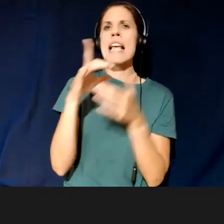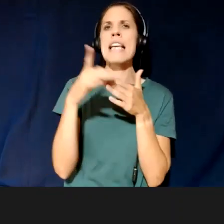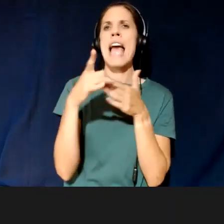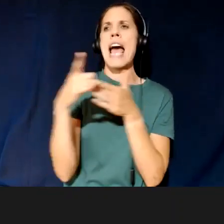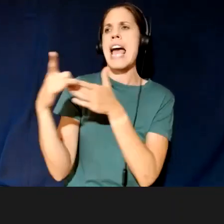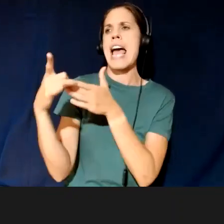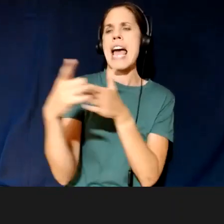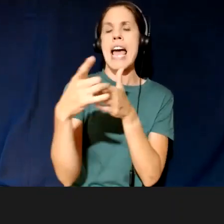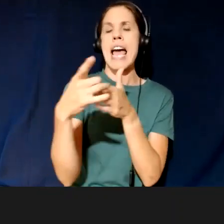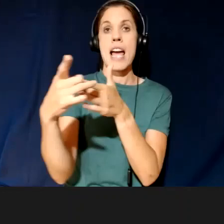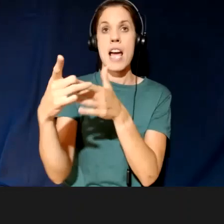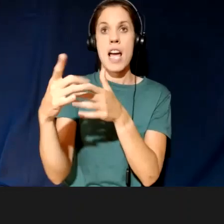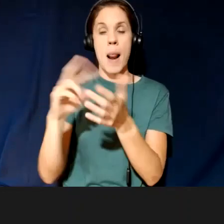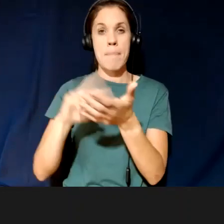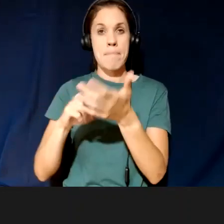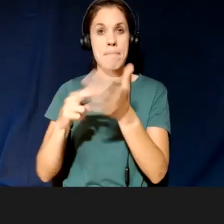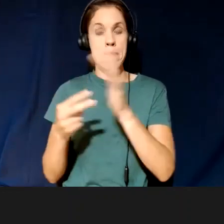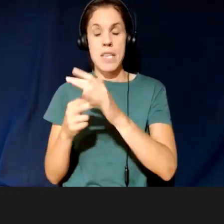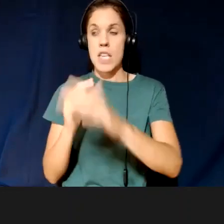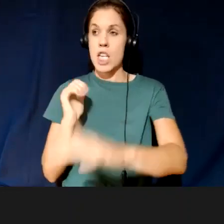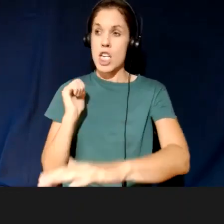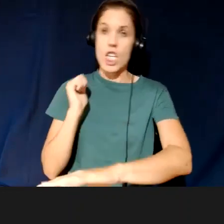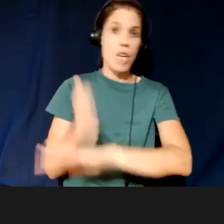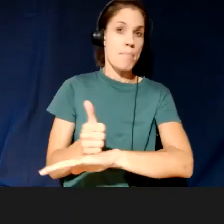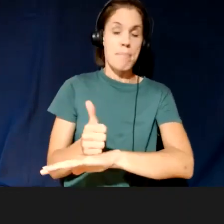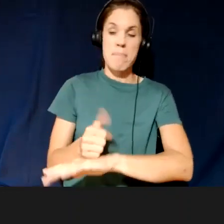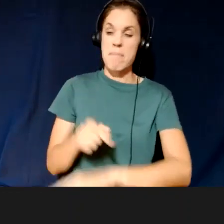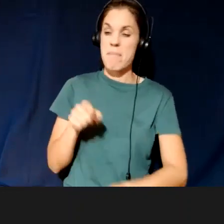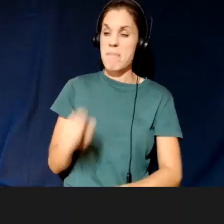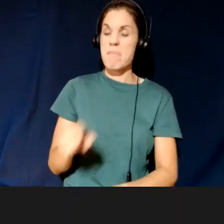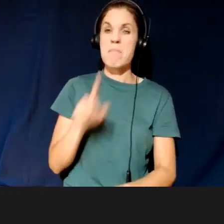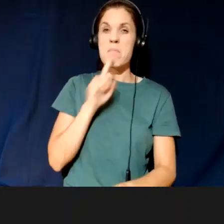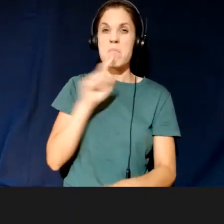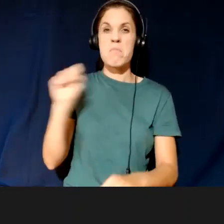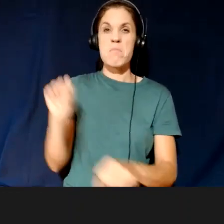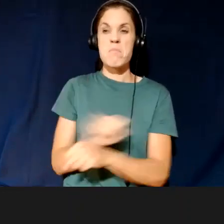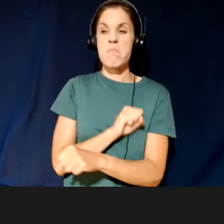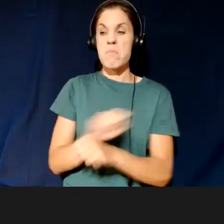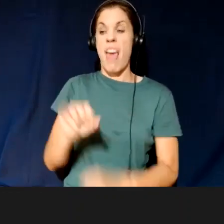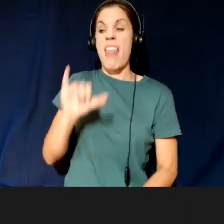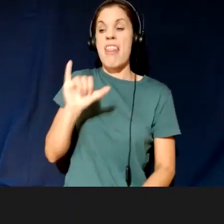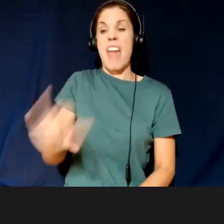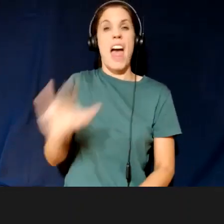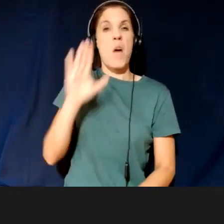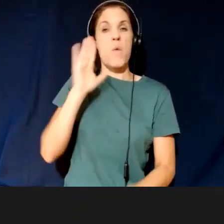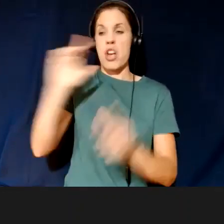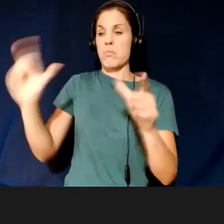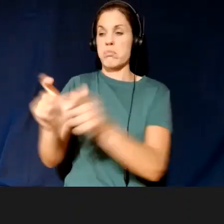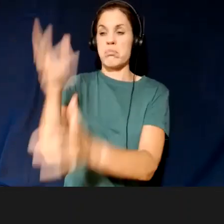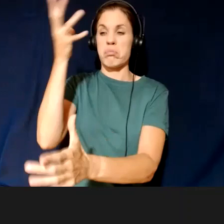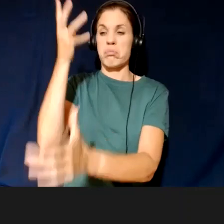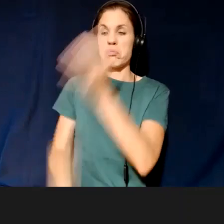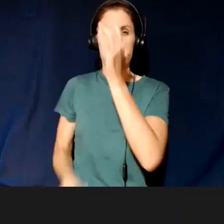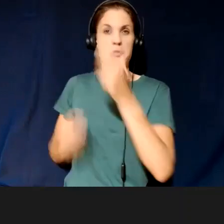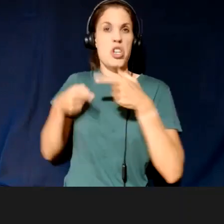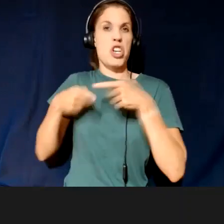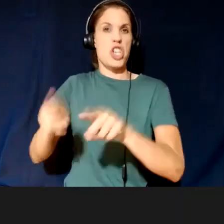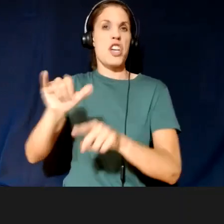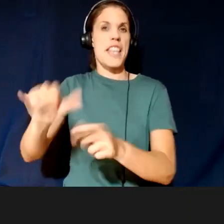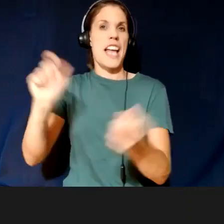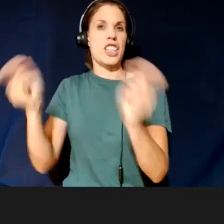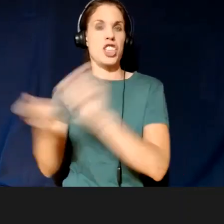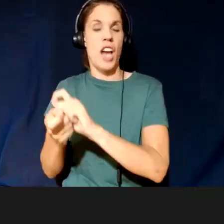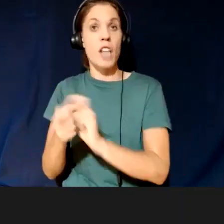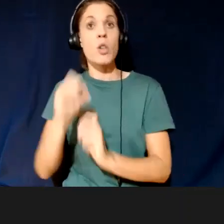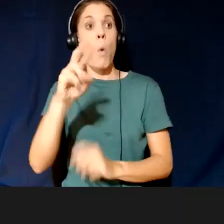It's not meant to say that this species absolutely will fail under climate change or absolutely will thrive. It's meant to help